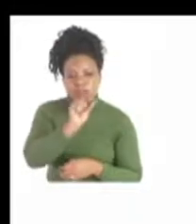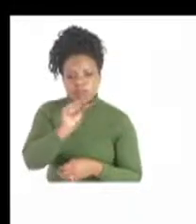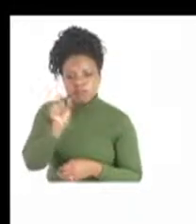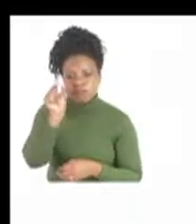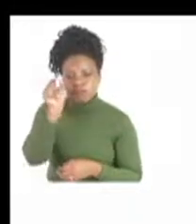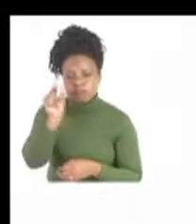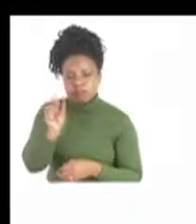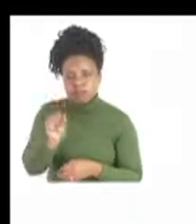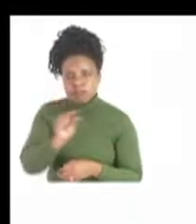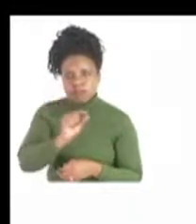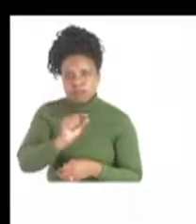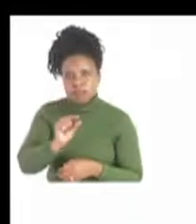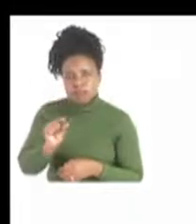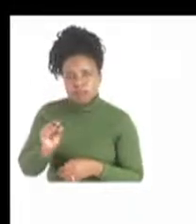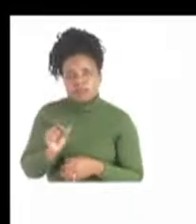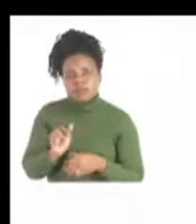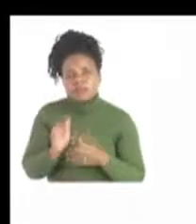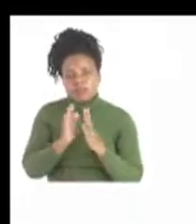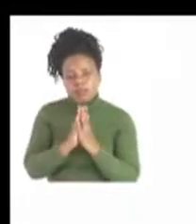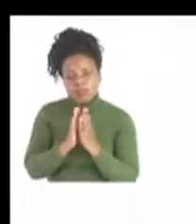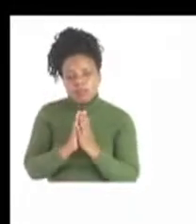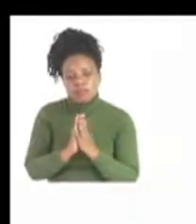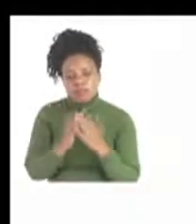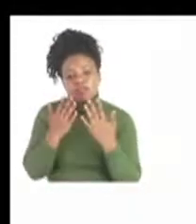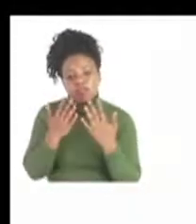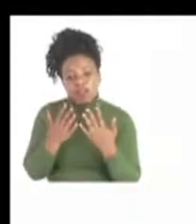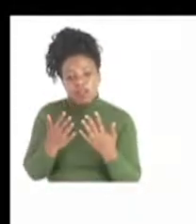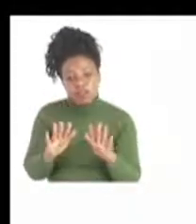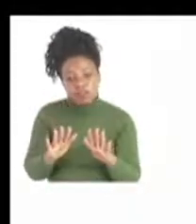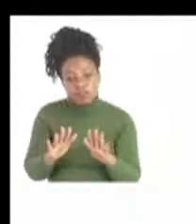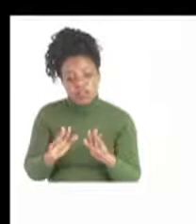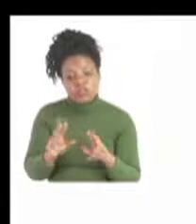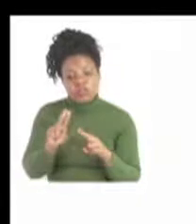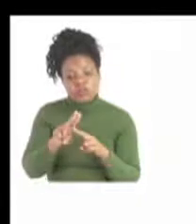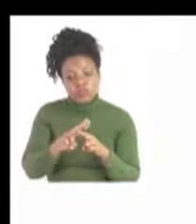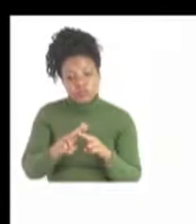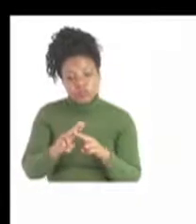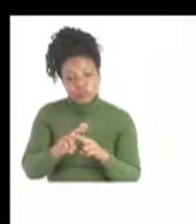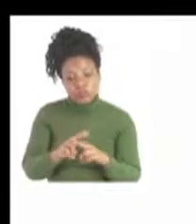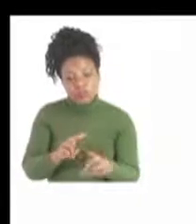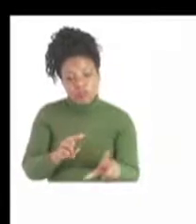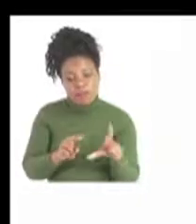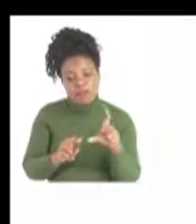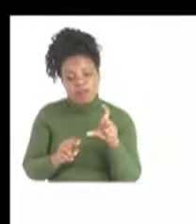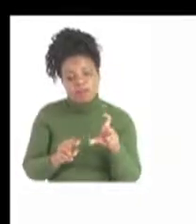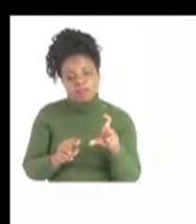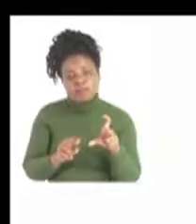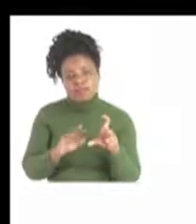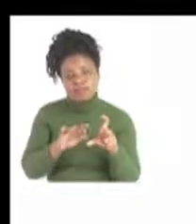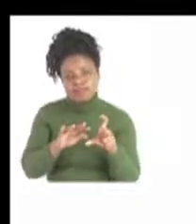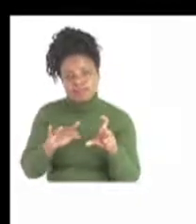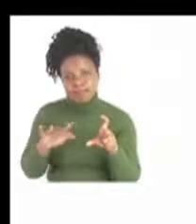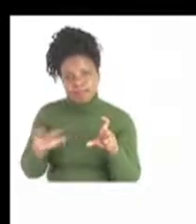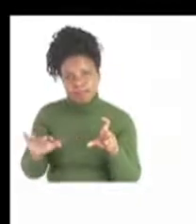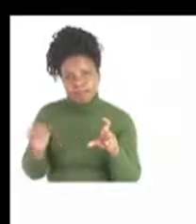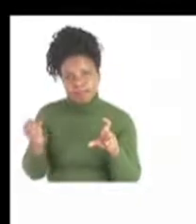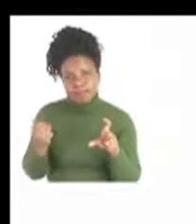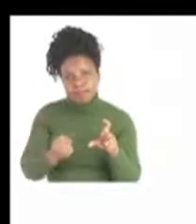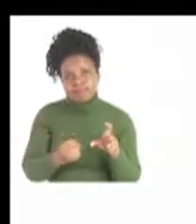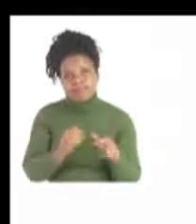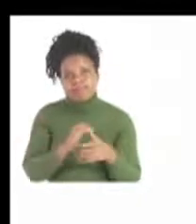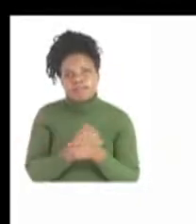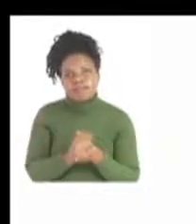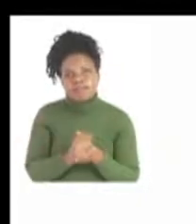that I would like you to complete. The words are down below the puzzle.